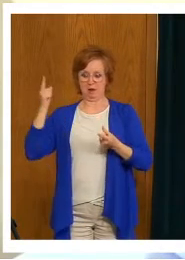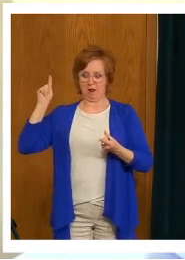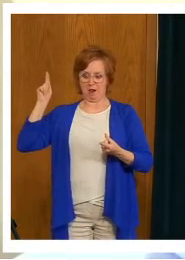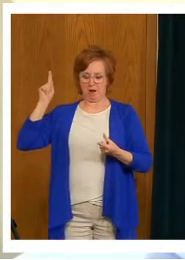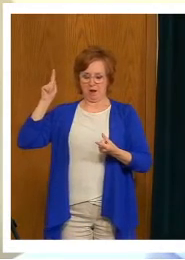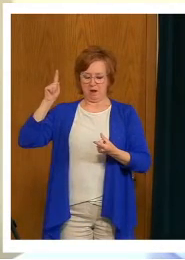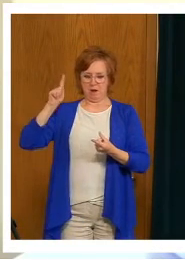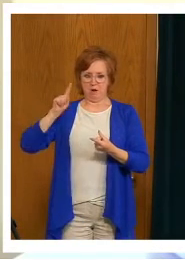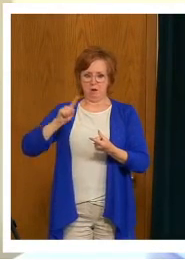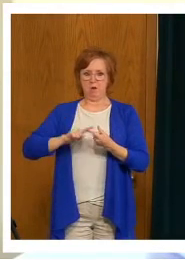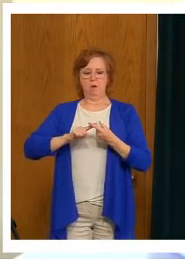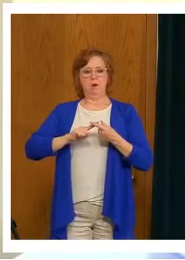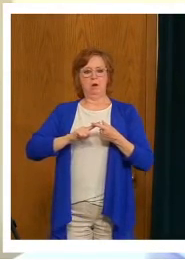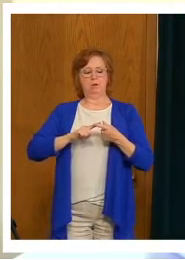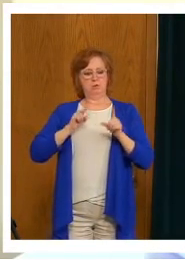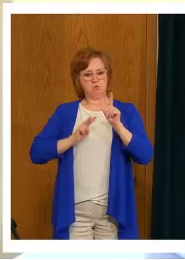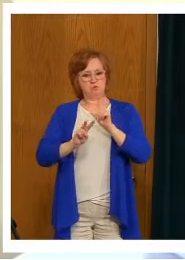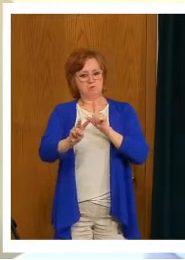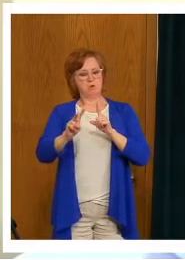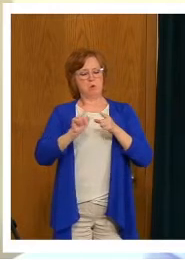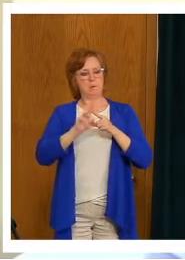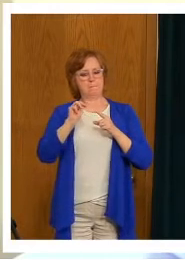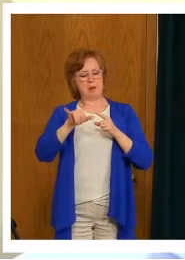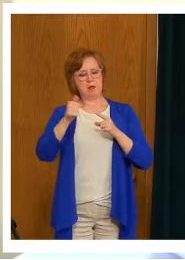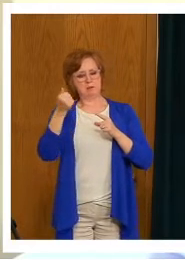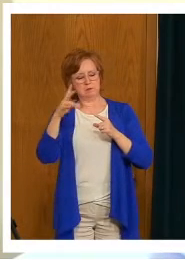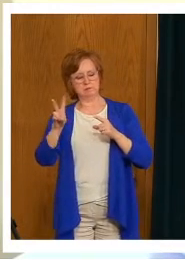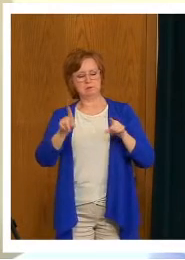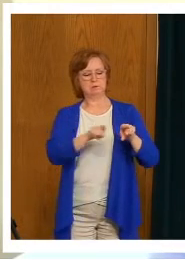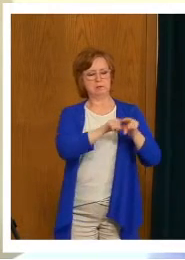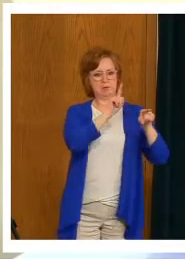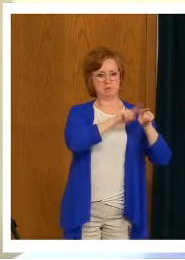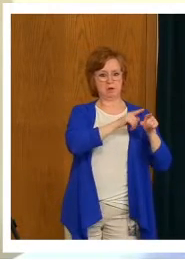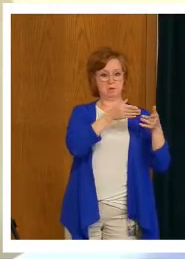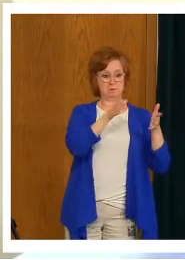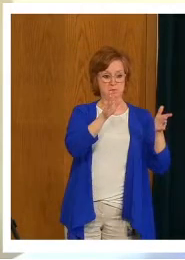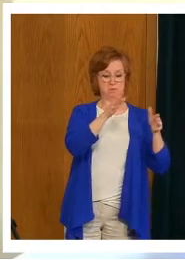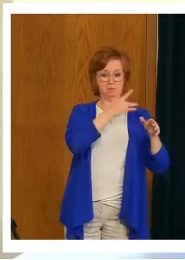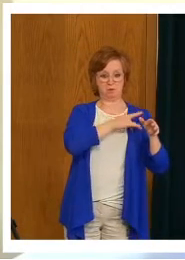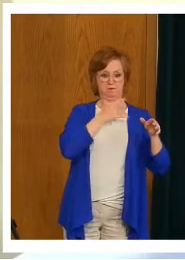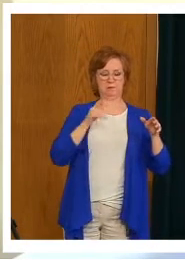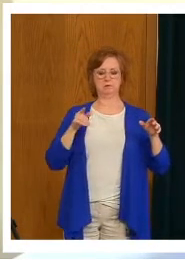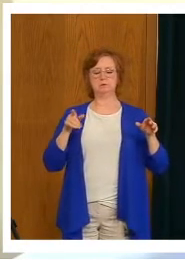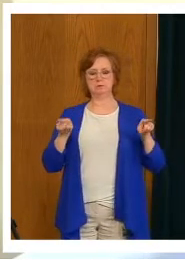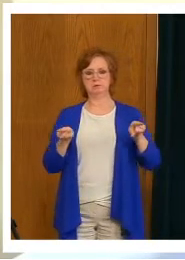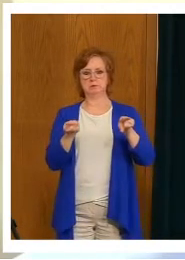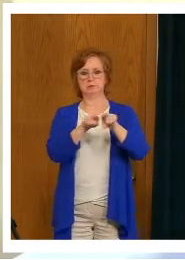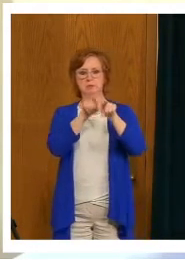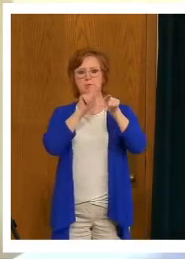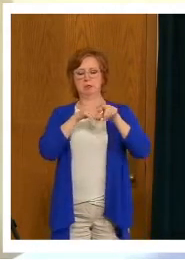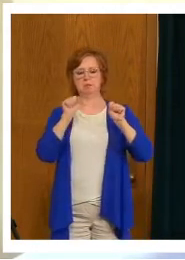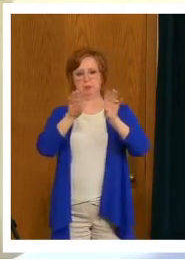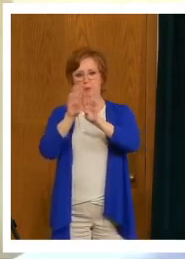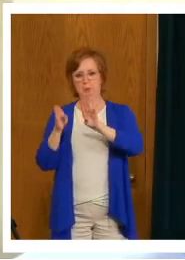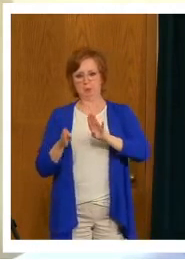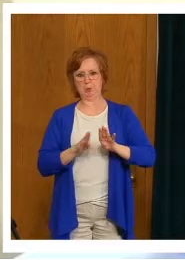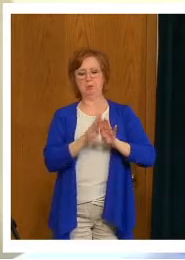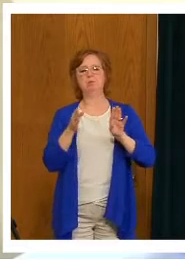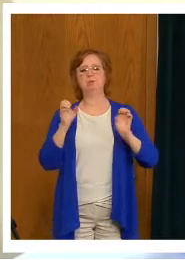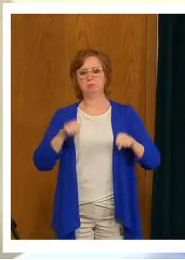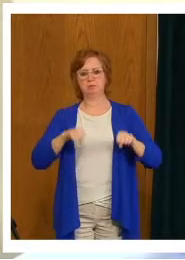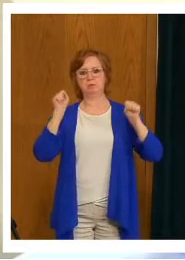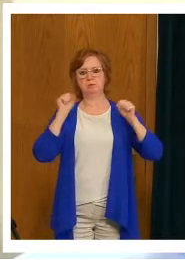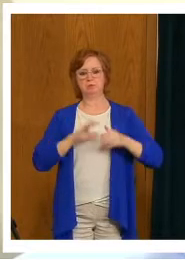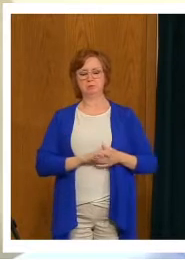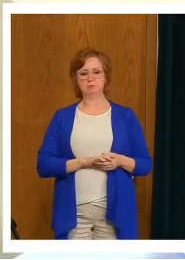can look forward on May 17th to joining the rest of the province with the public health measures that then will be the same throughout the province. And then as